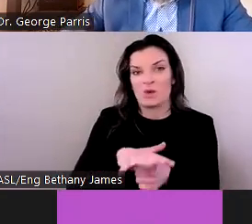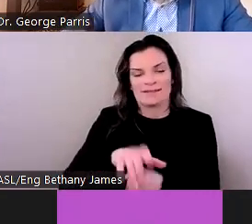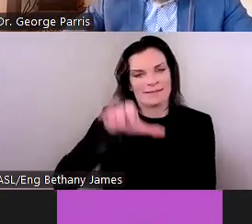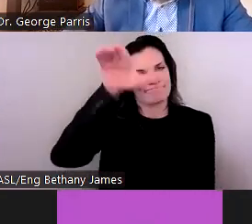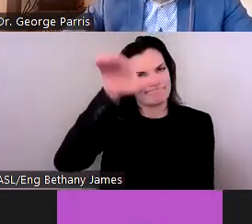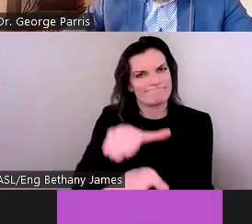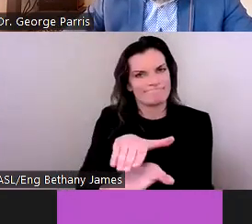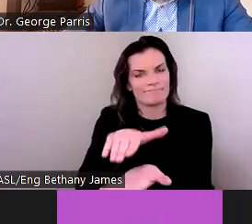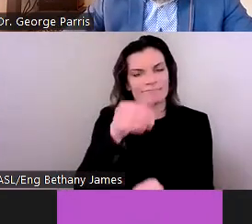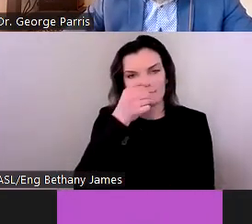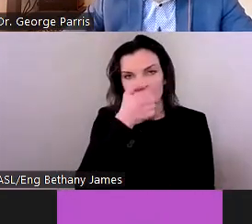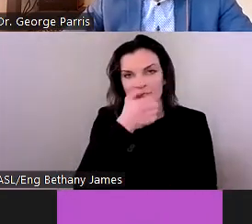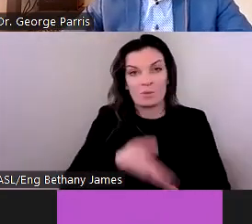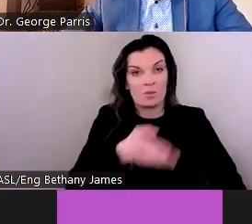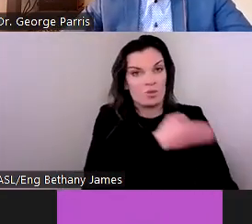productivity.